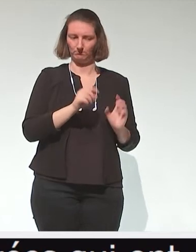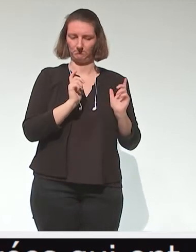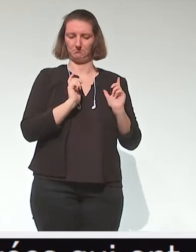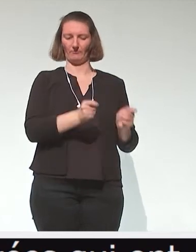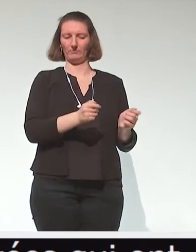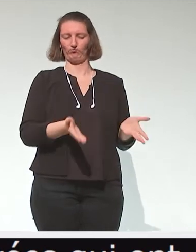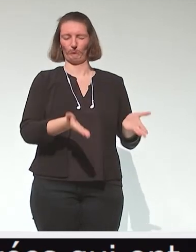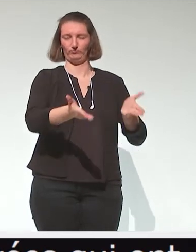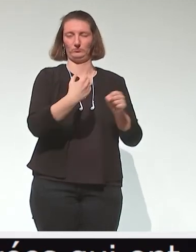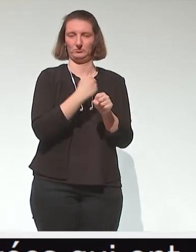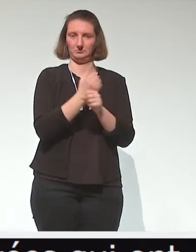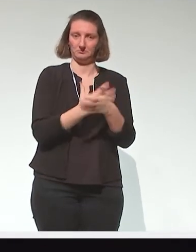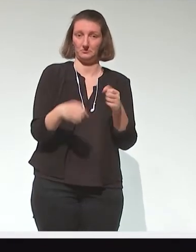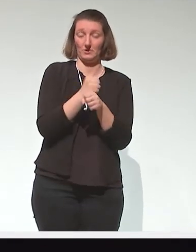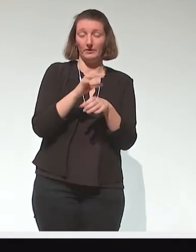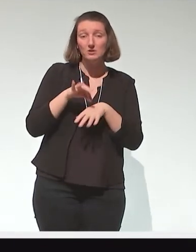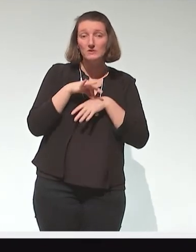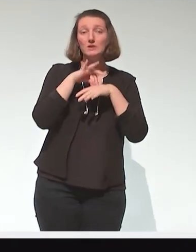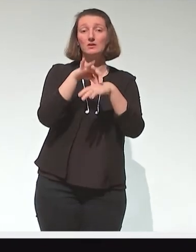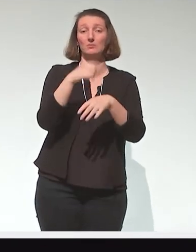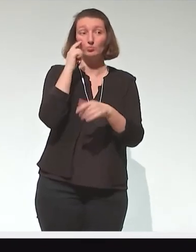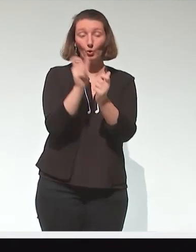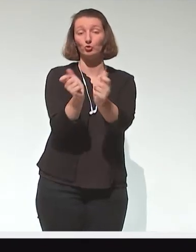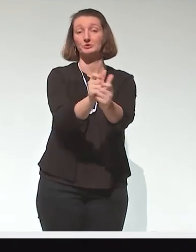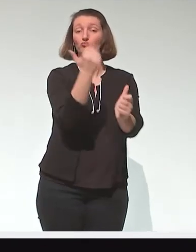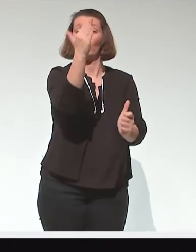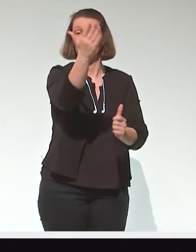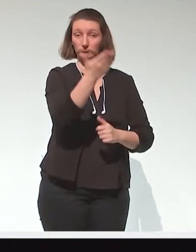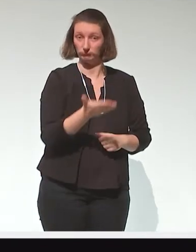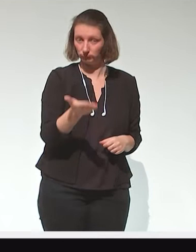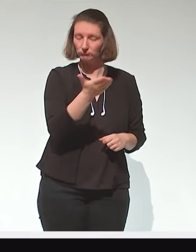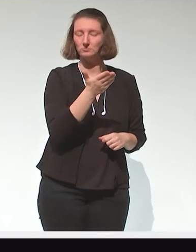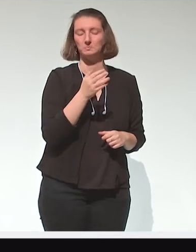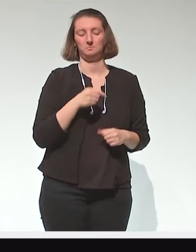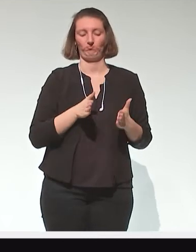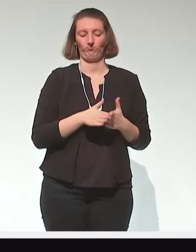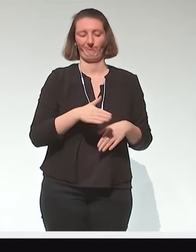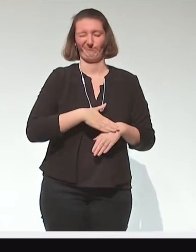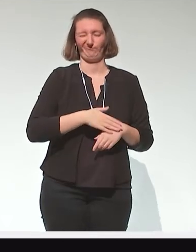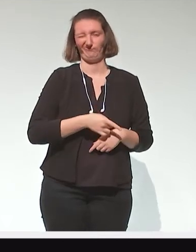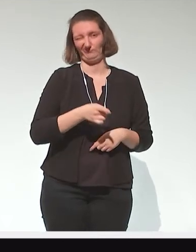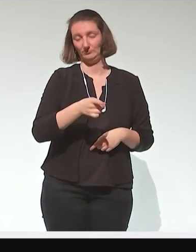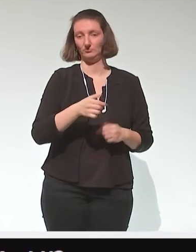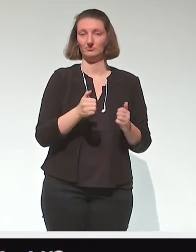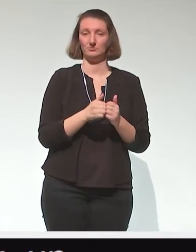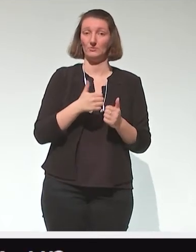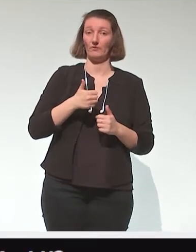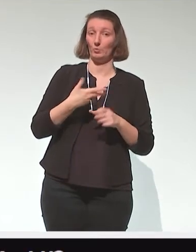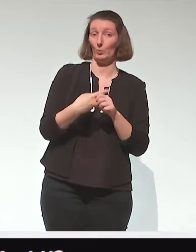working on social responsibility for companies to draft a guide for companies,